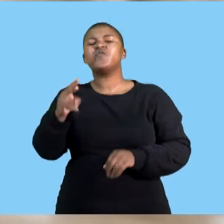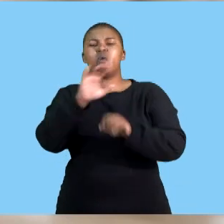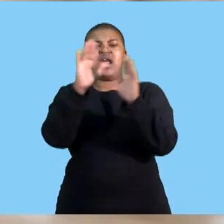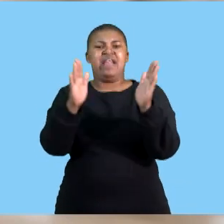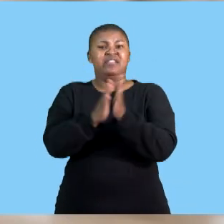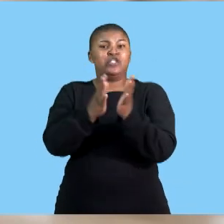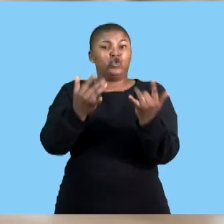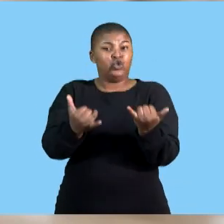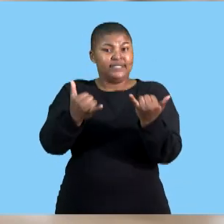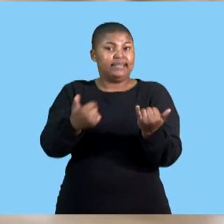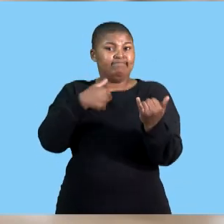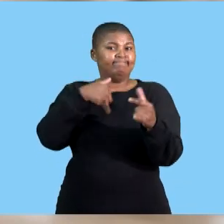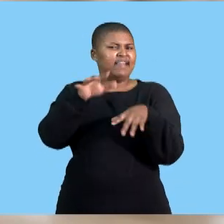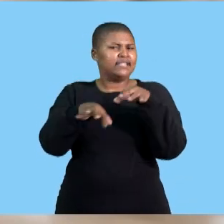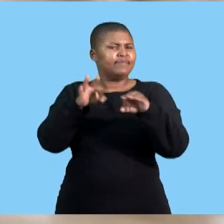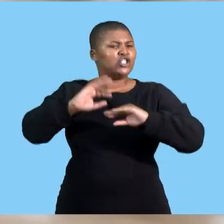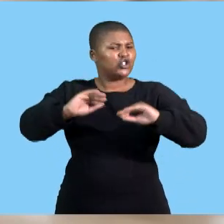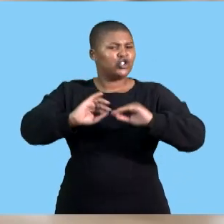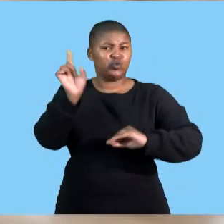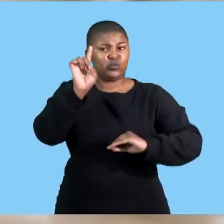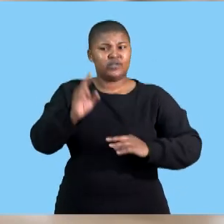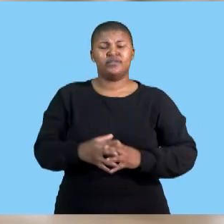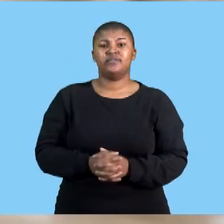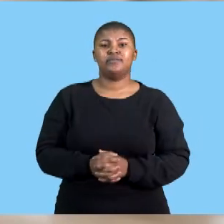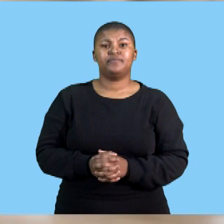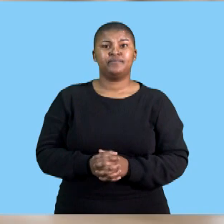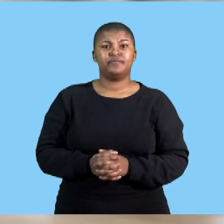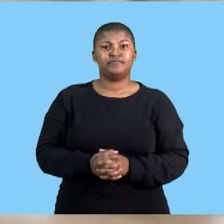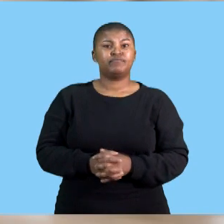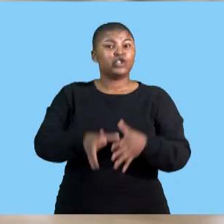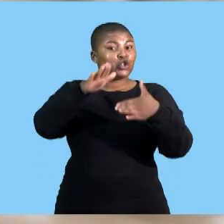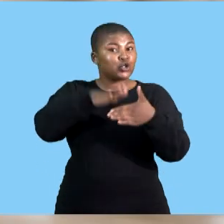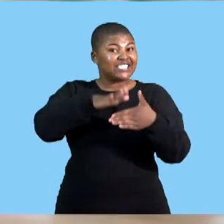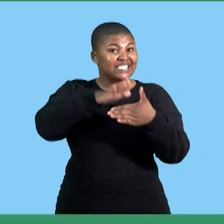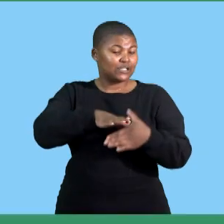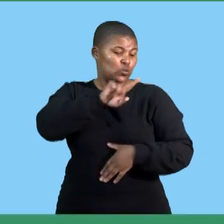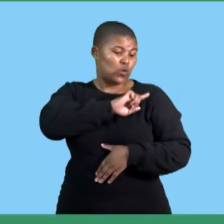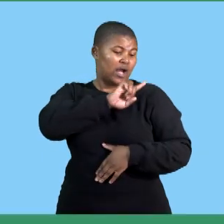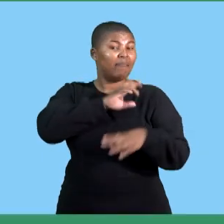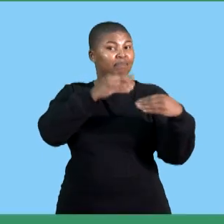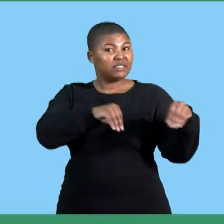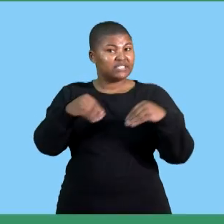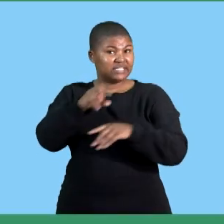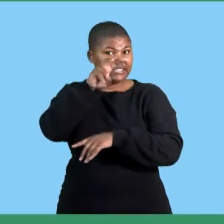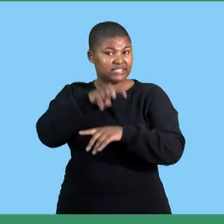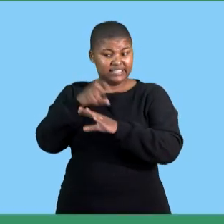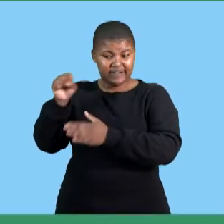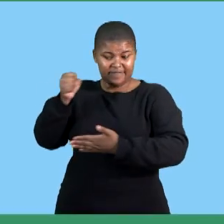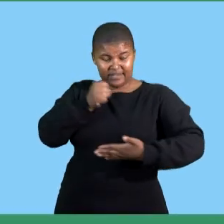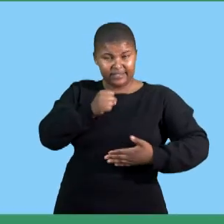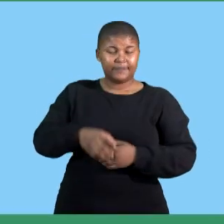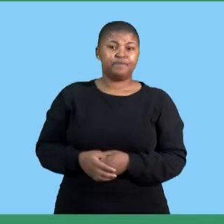the overview of the lesson. What is it that will be covered in this lesson? We'll first look at the reasons why businesses